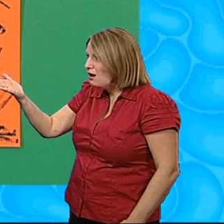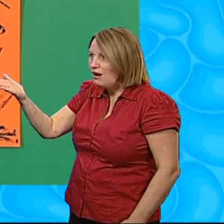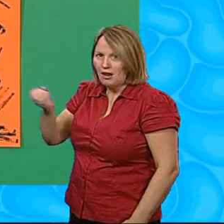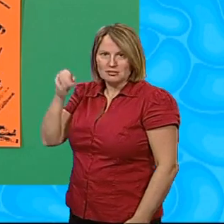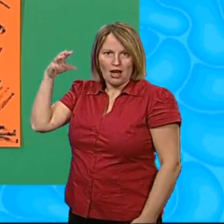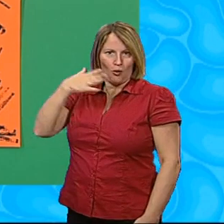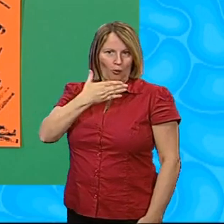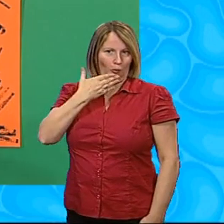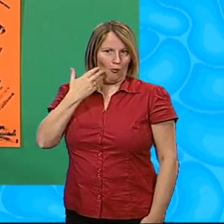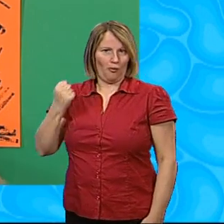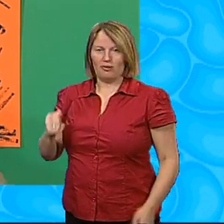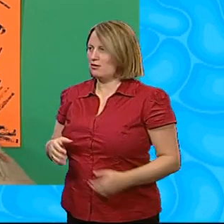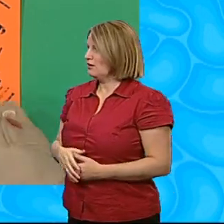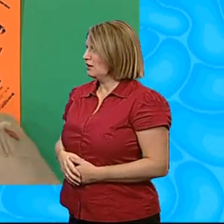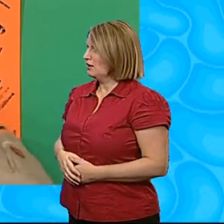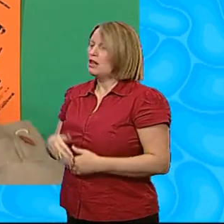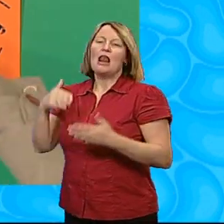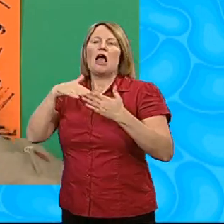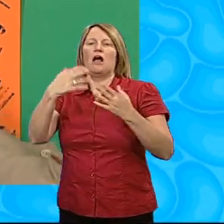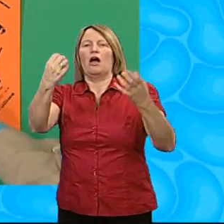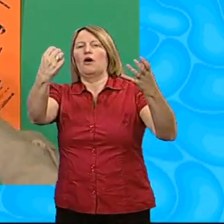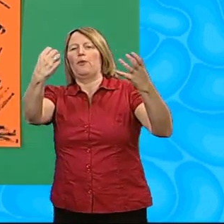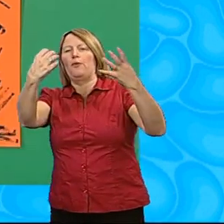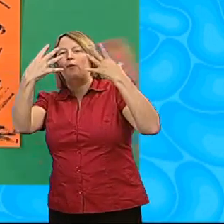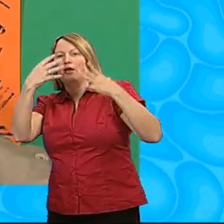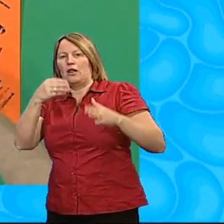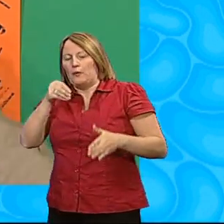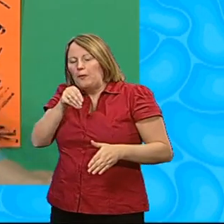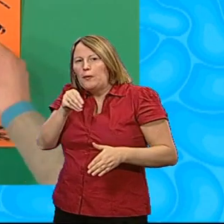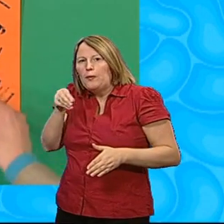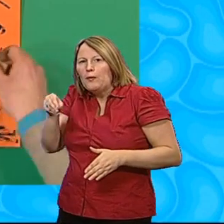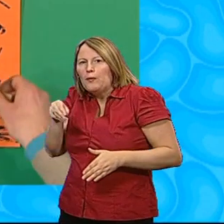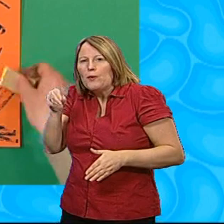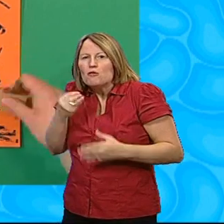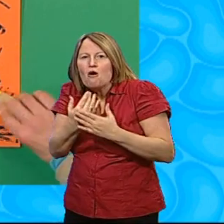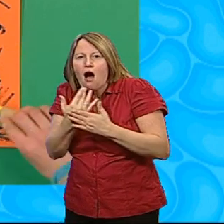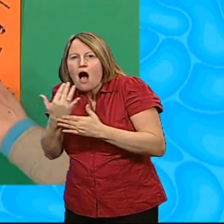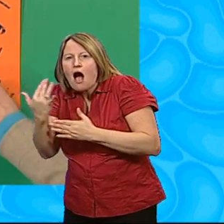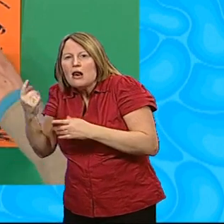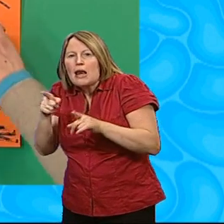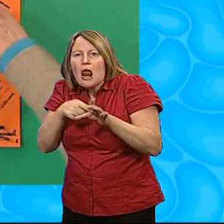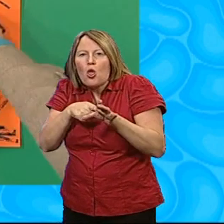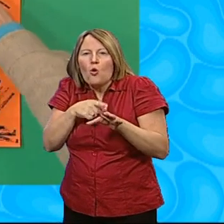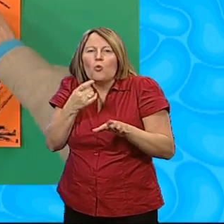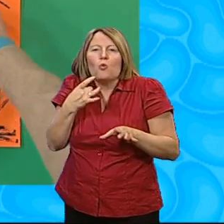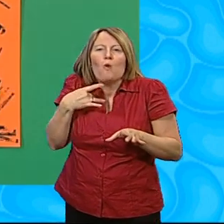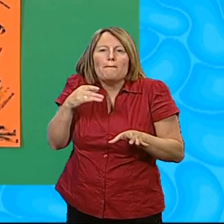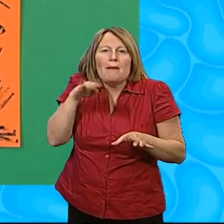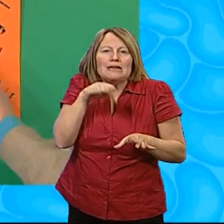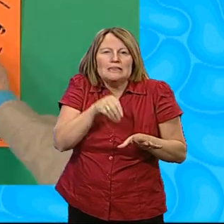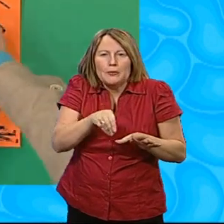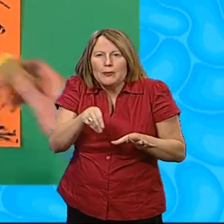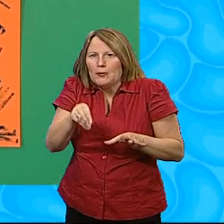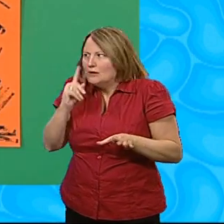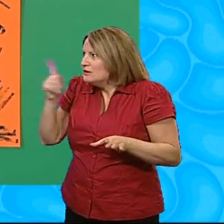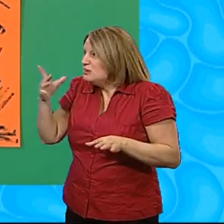sun! And you could even highlight some of the grass and the leaves with the yellowy white paint. See, you